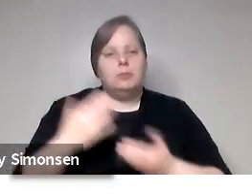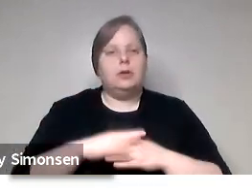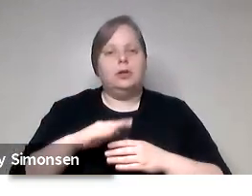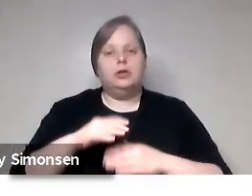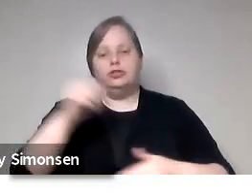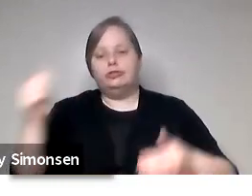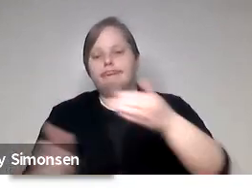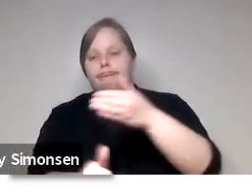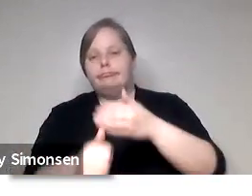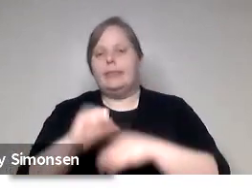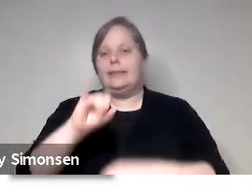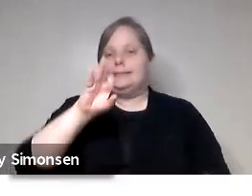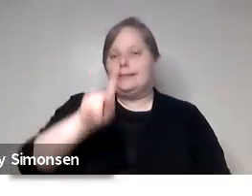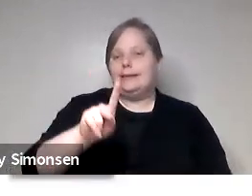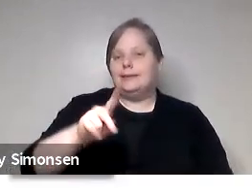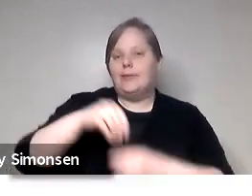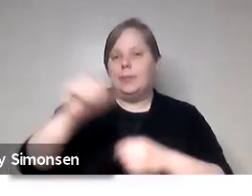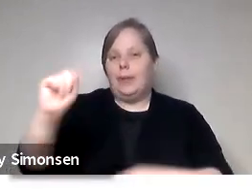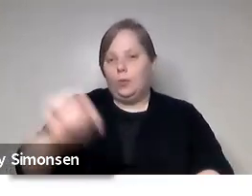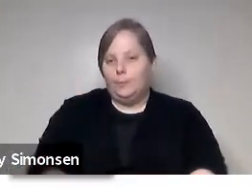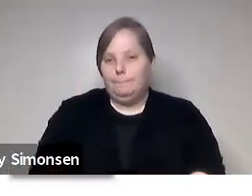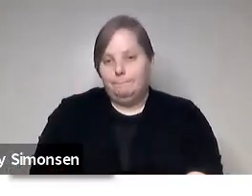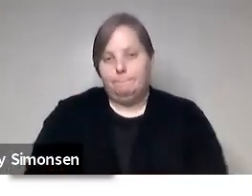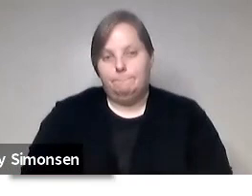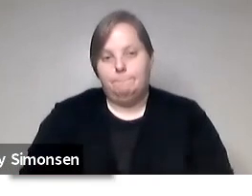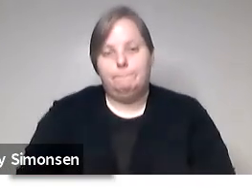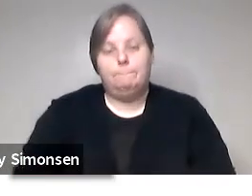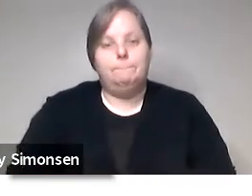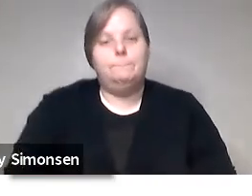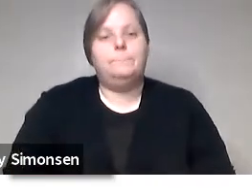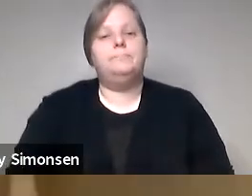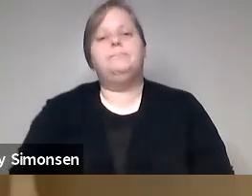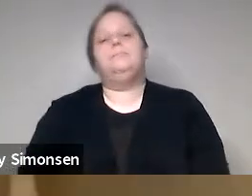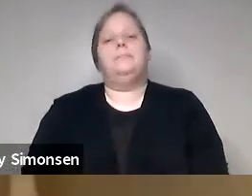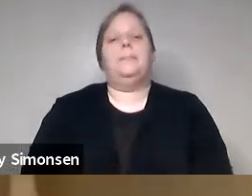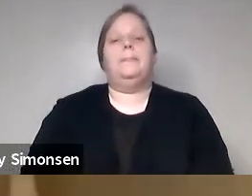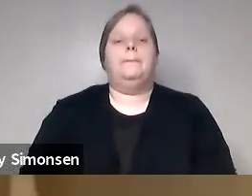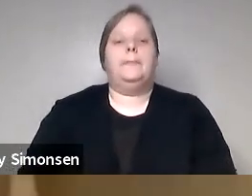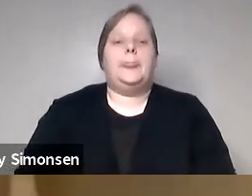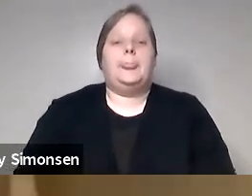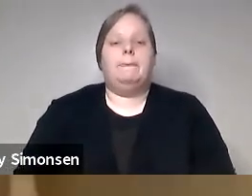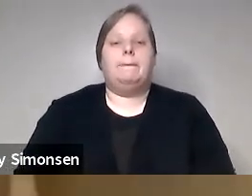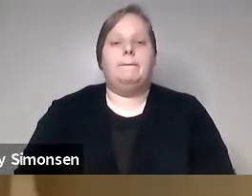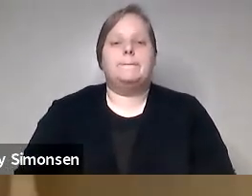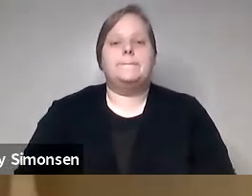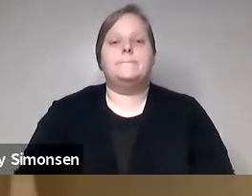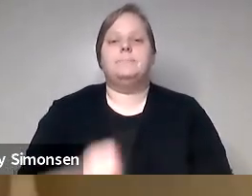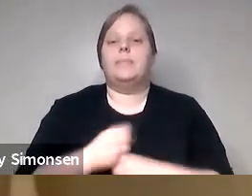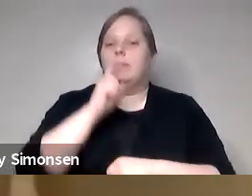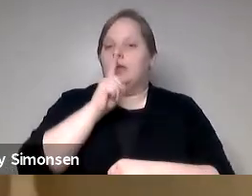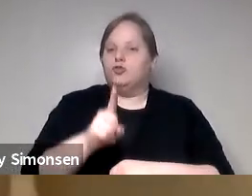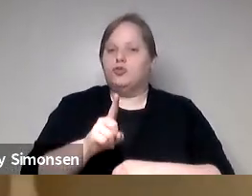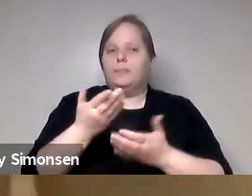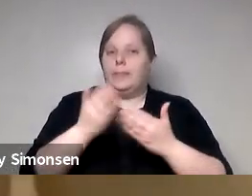under the sink in with the cleaning supply. Keep them separate. And make sure things go